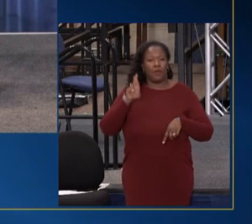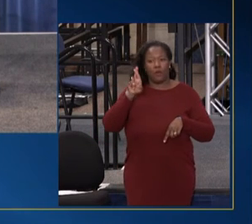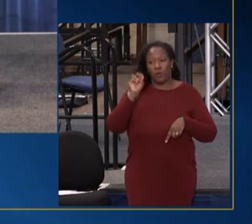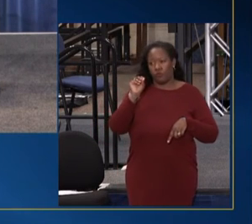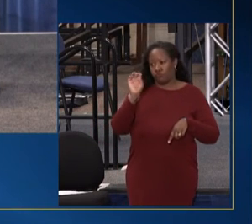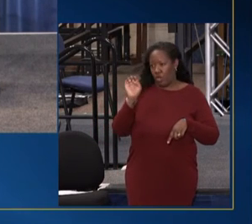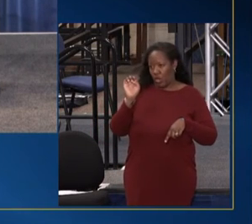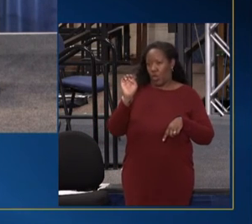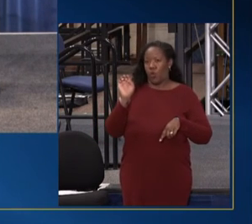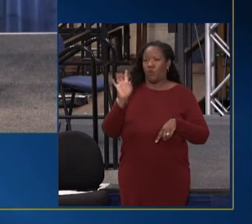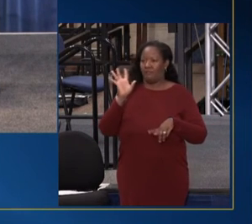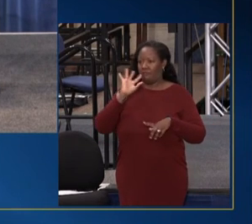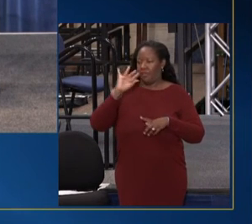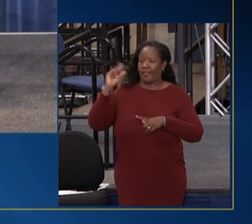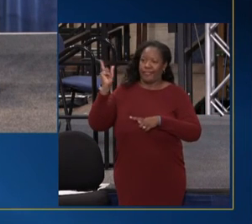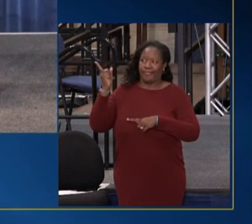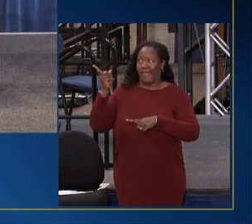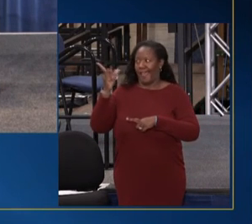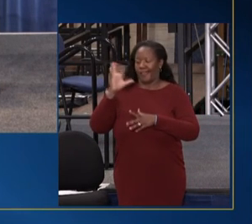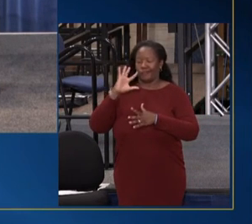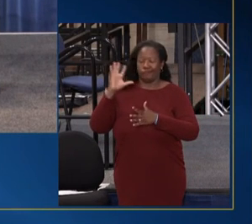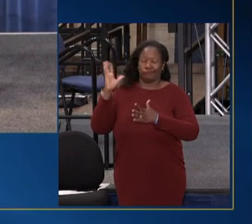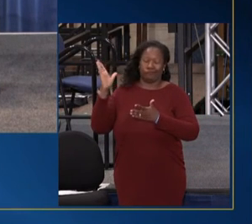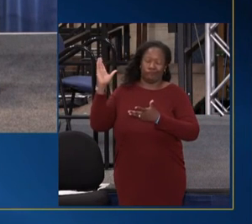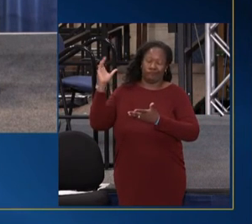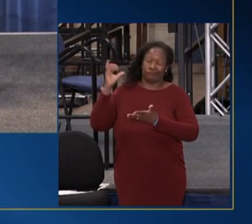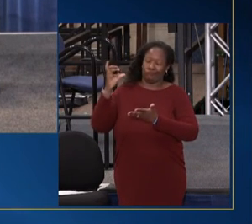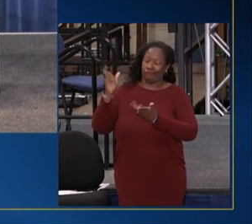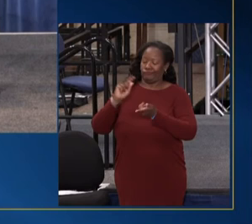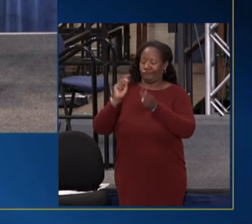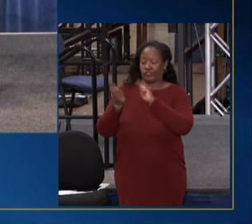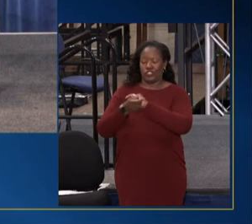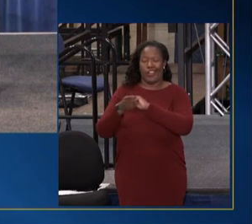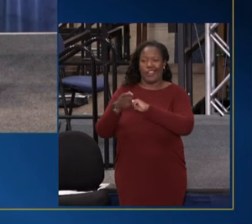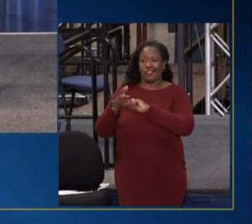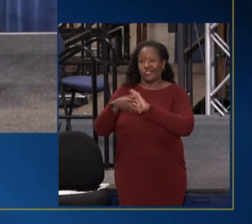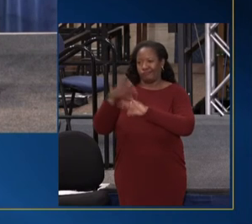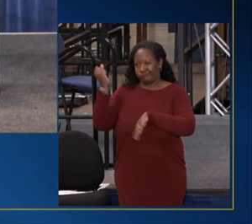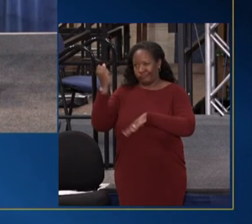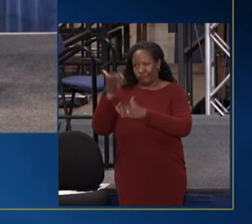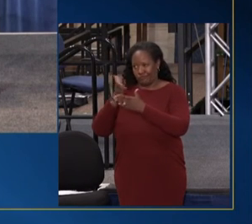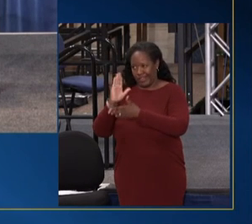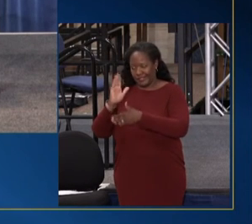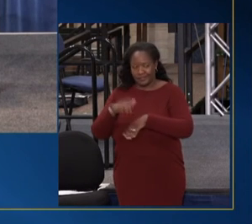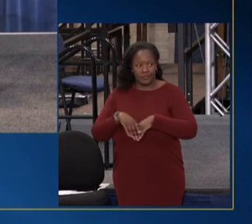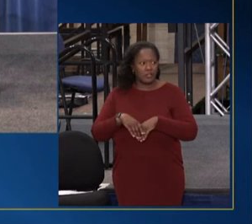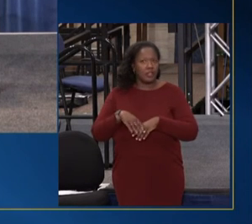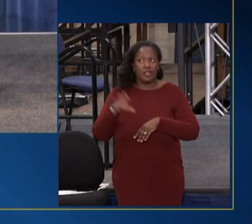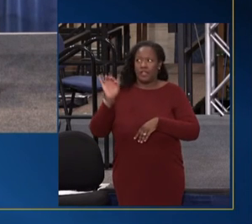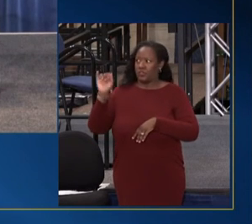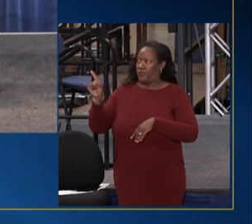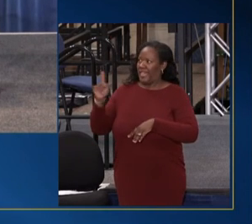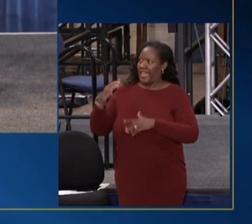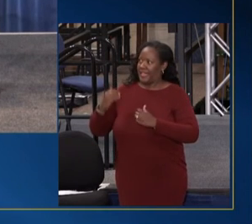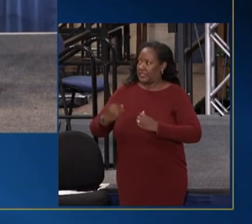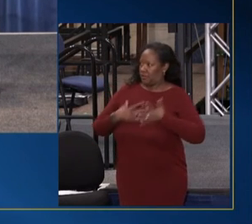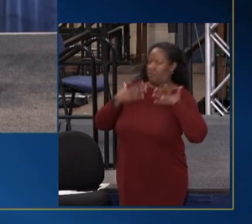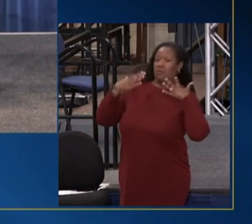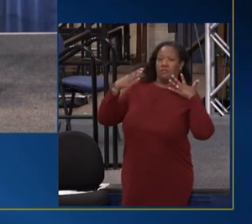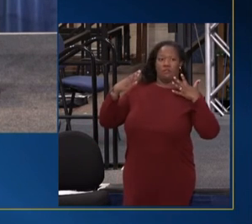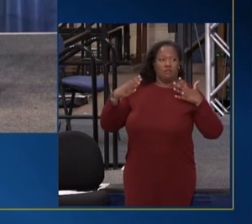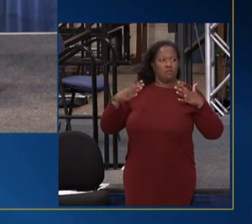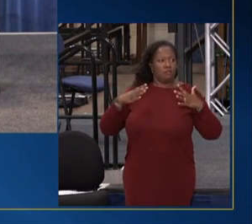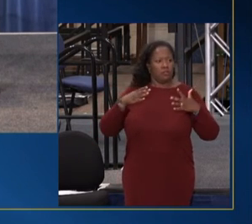falling, right? And how that has energized and also, you know, restricted rights and